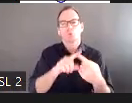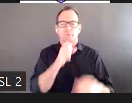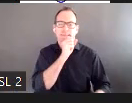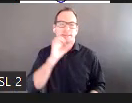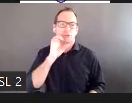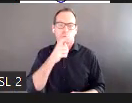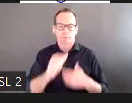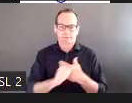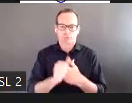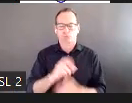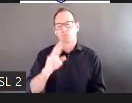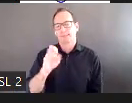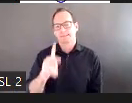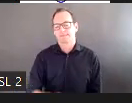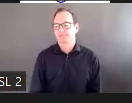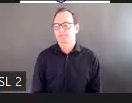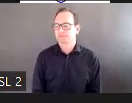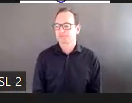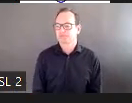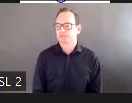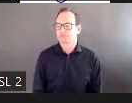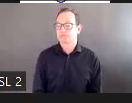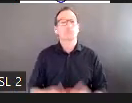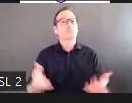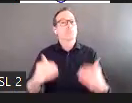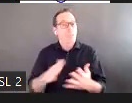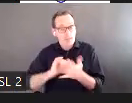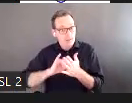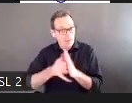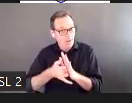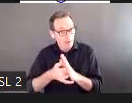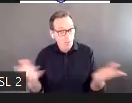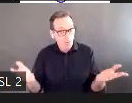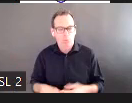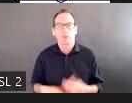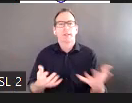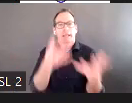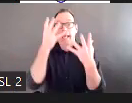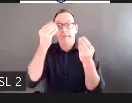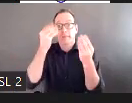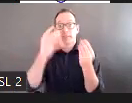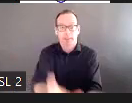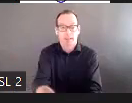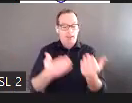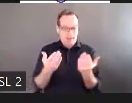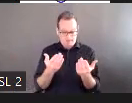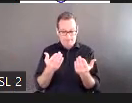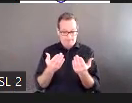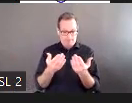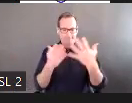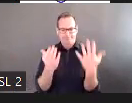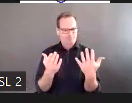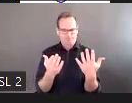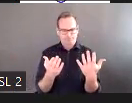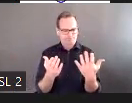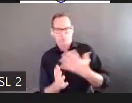How do we do it? We risk assess based on what comes in. We prioritize. Do we need to go out and see them?